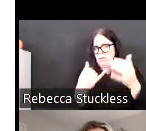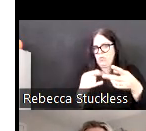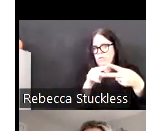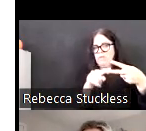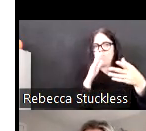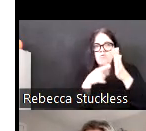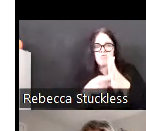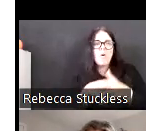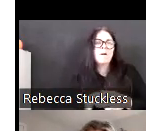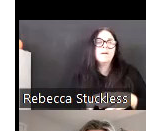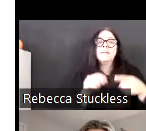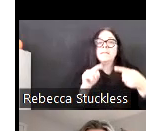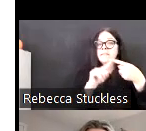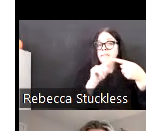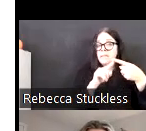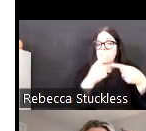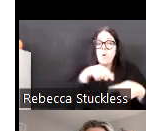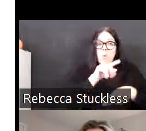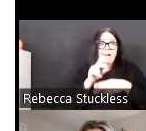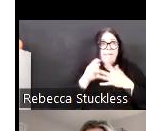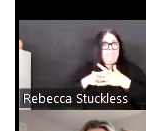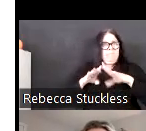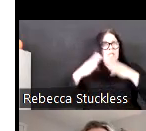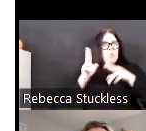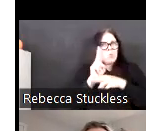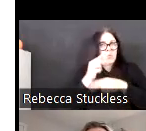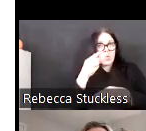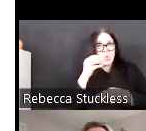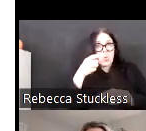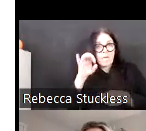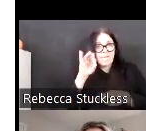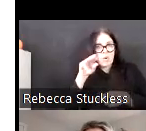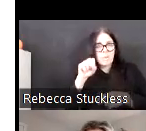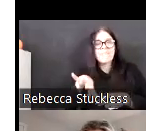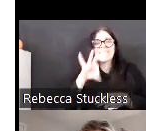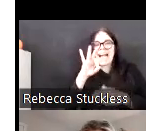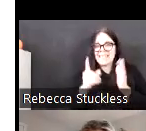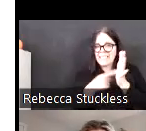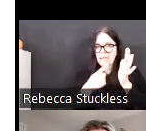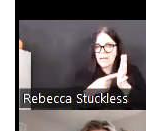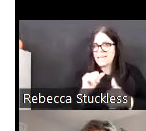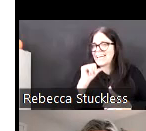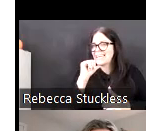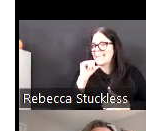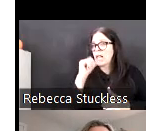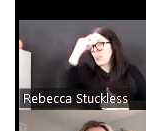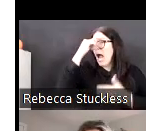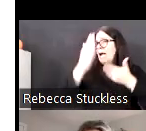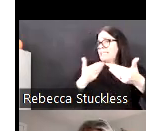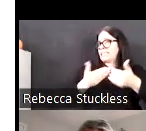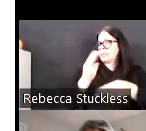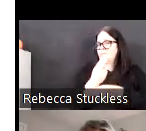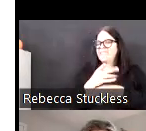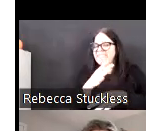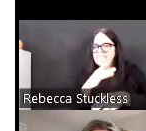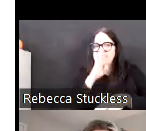you how when we started using Google Forms, we actually learned that sometimes they may not be as easy to use as we think. And the